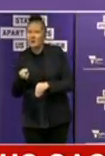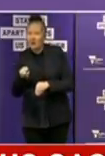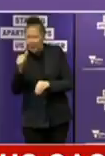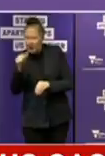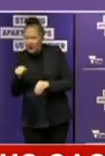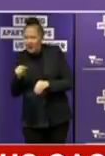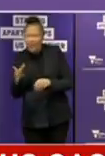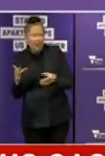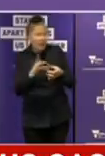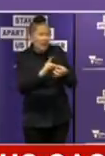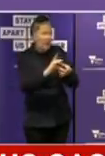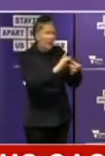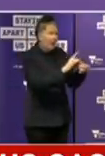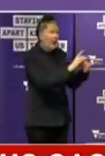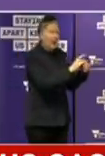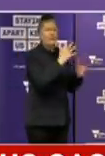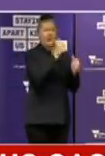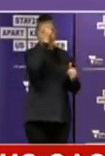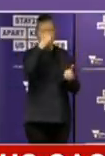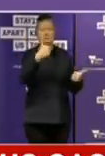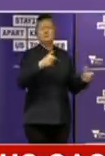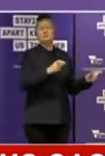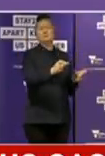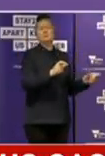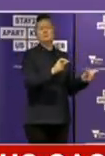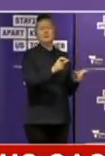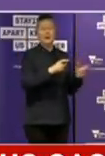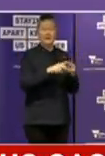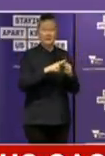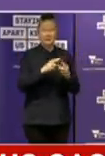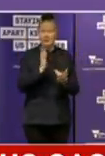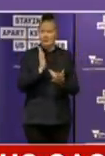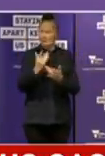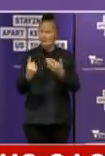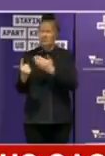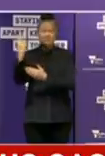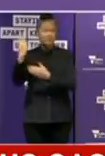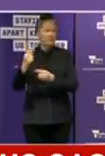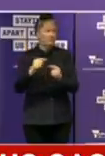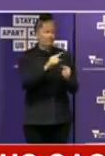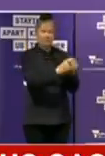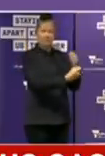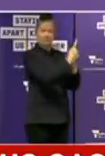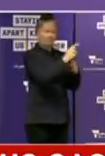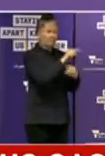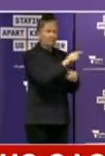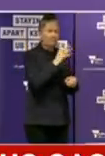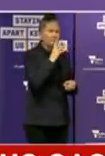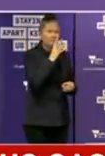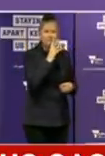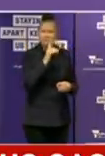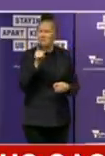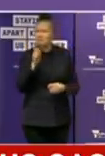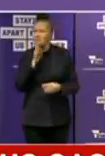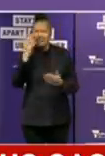of these cases. If they are random, if they are not linked to each other, if they're mysteries, then that would be a real cause